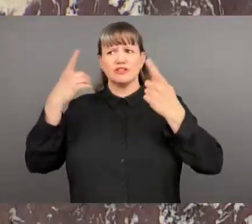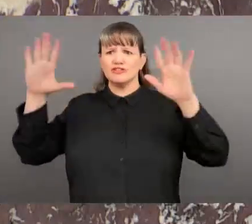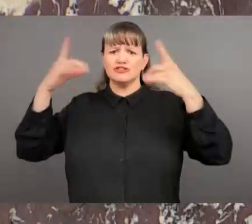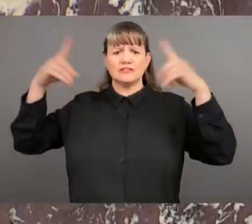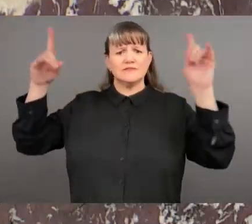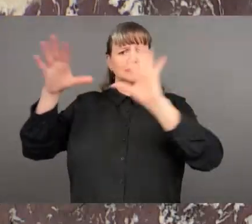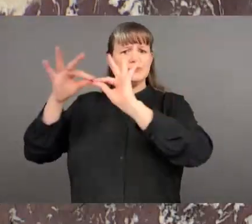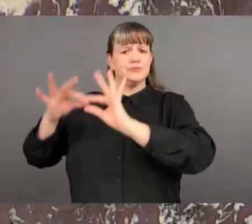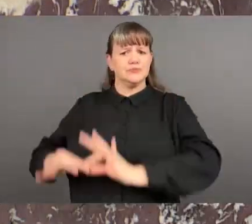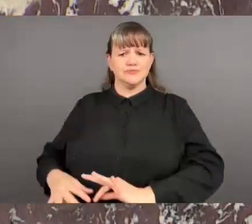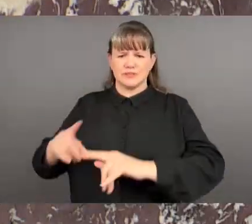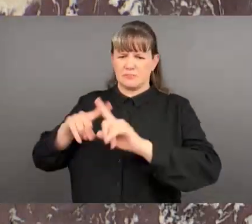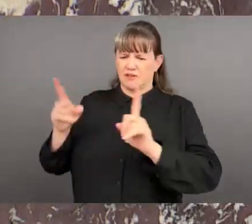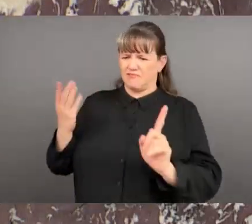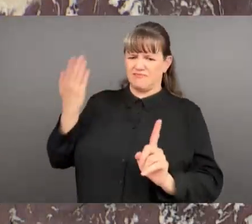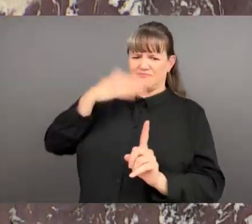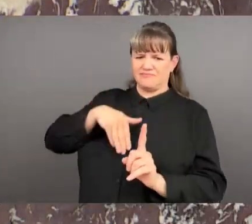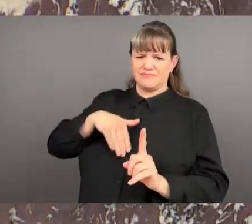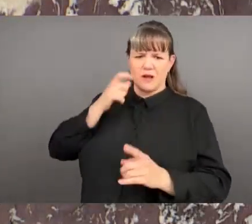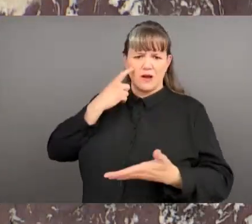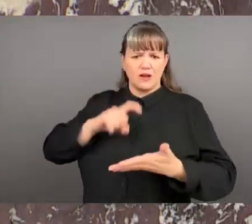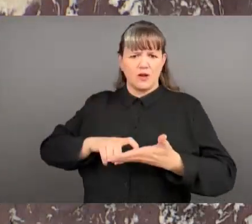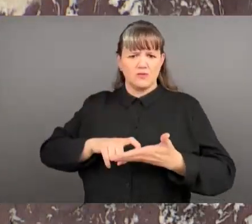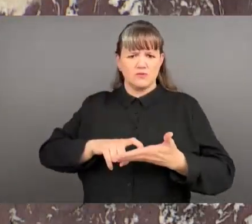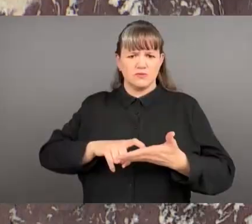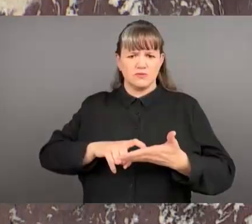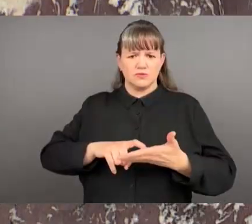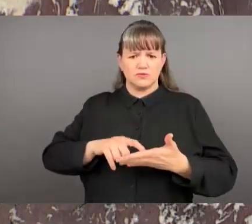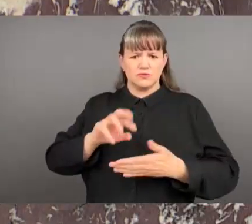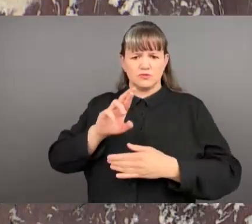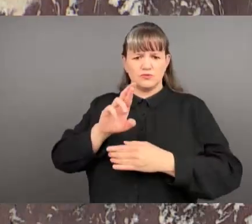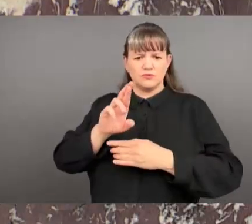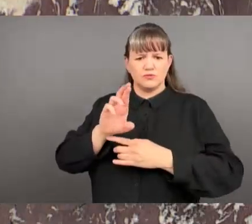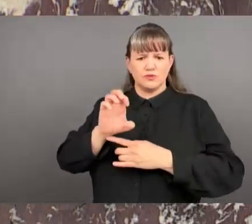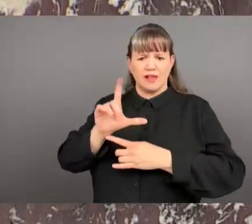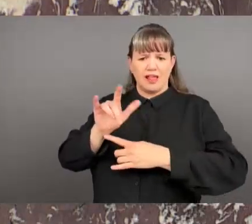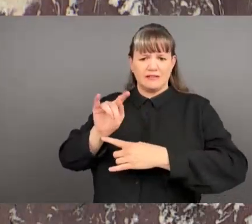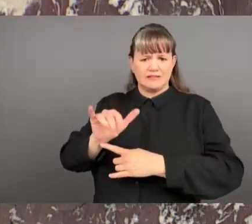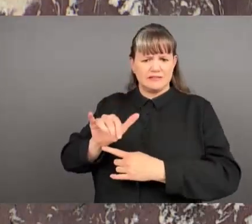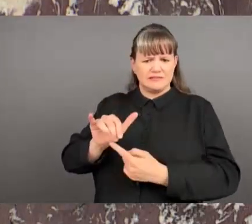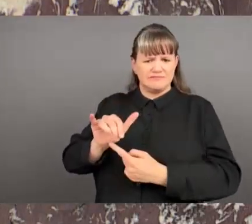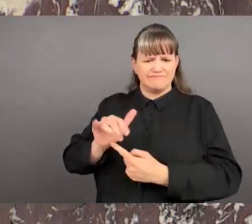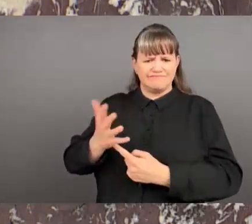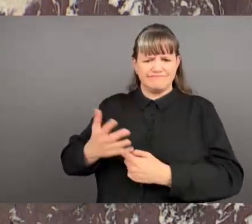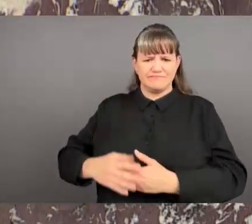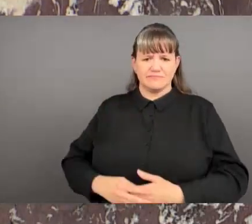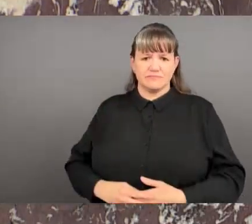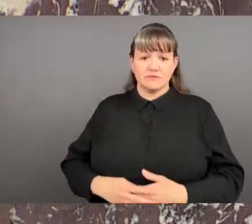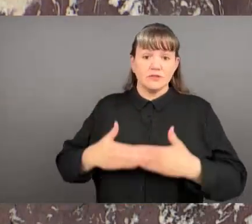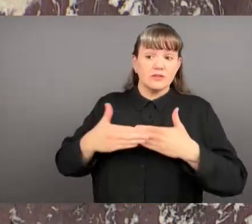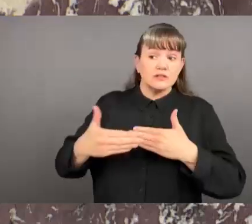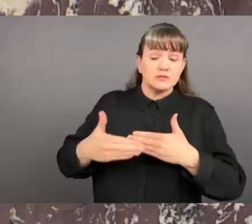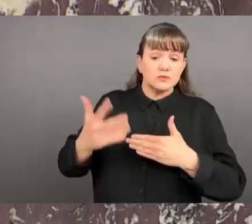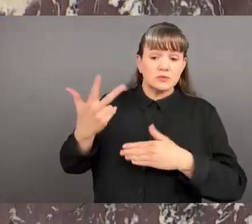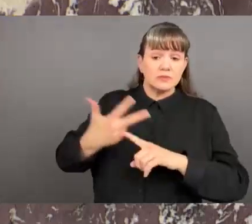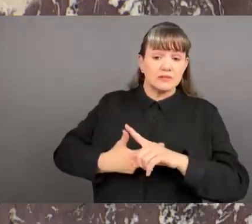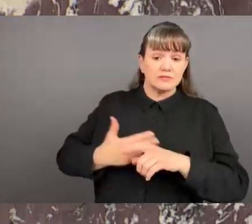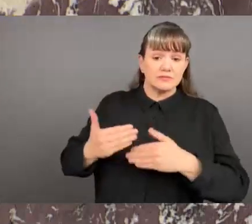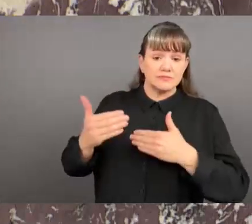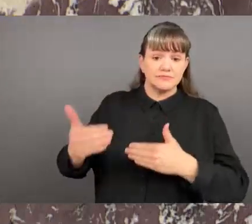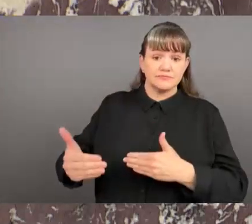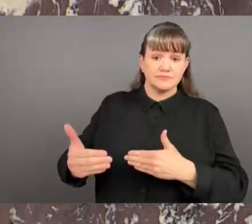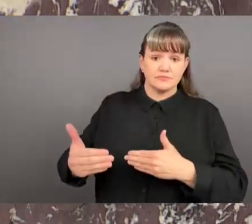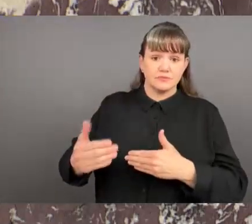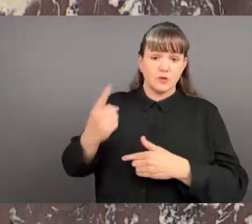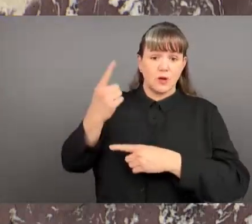transparent about it. It's just in about 3 months, more than a quarter of all new vehicles sold in BC must be zero emission. In the ministry-owned